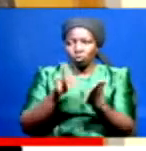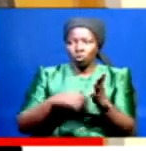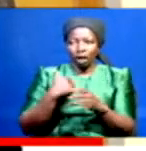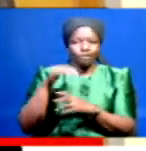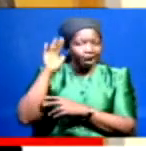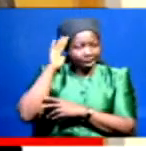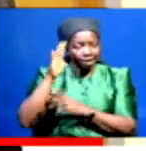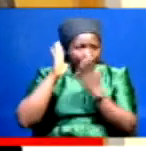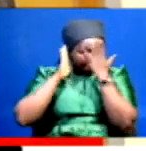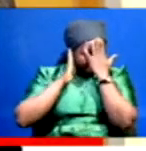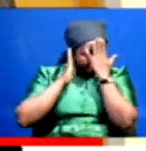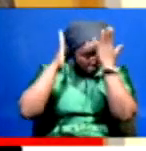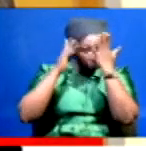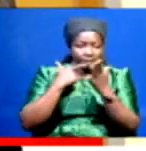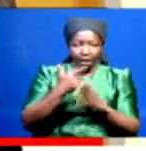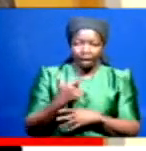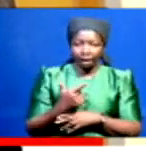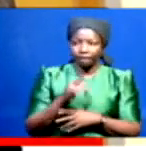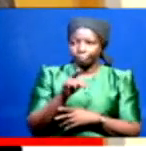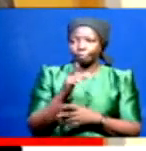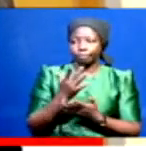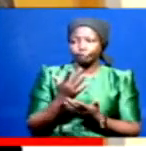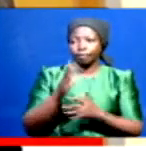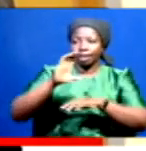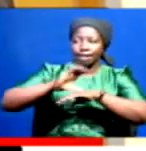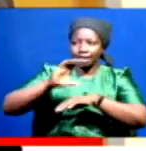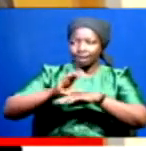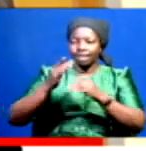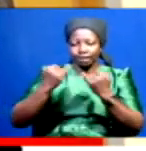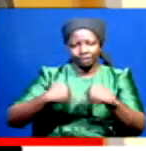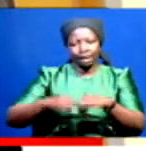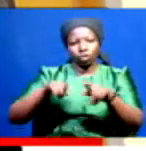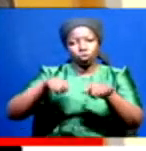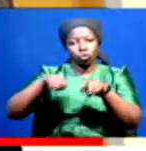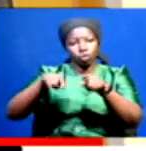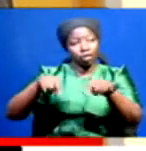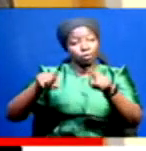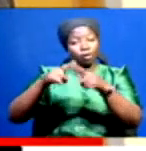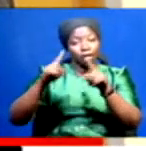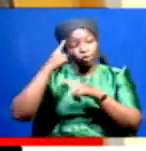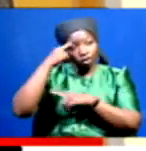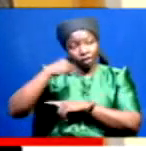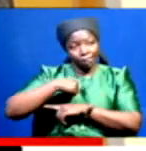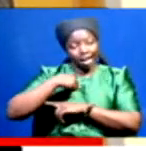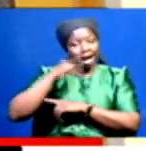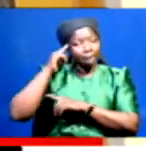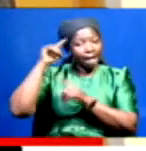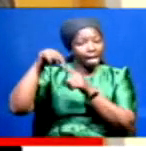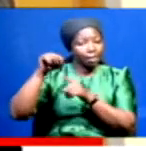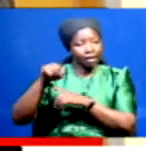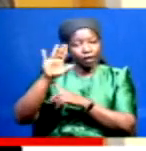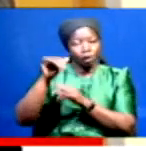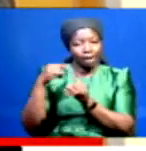here is the fact of churches trying to regulate themselves, but for me, I'm looking at it from a different perspective. These